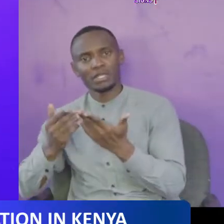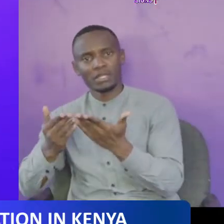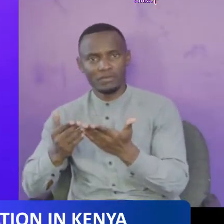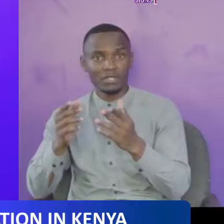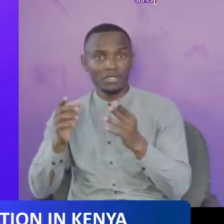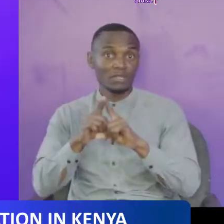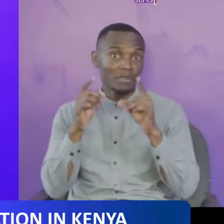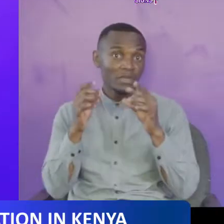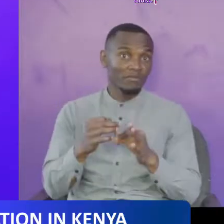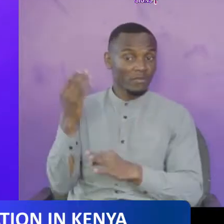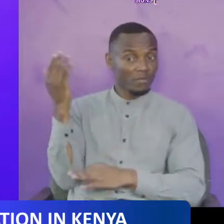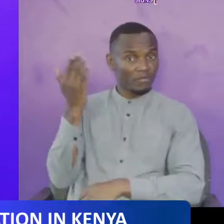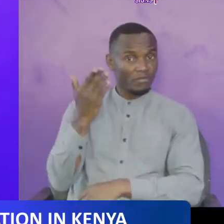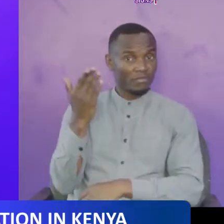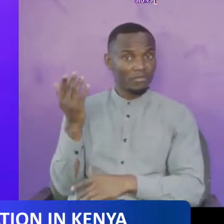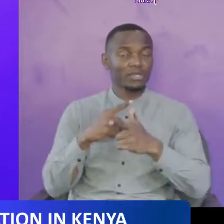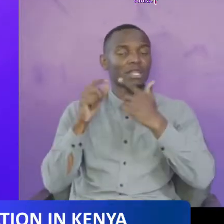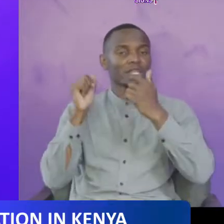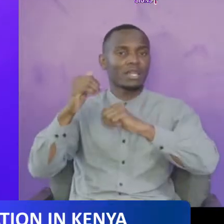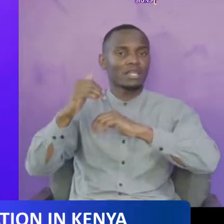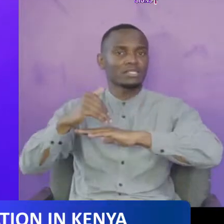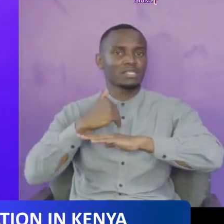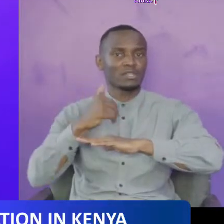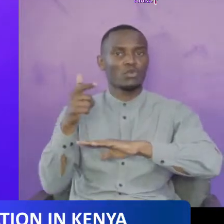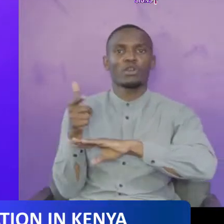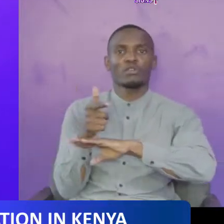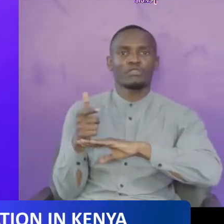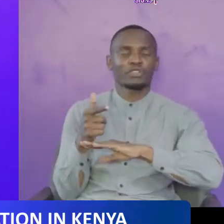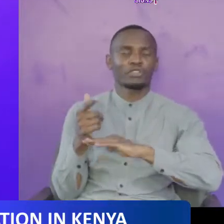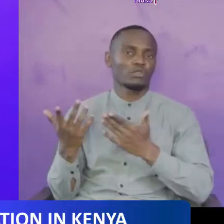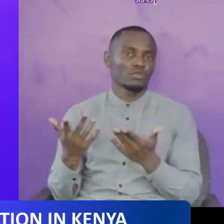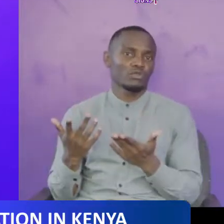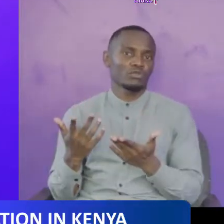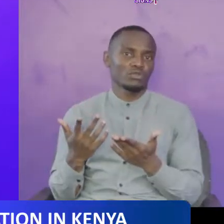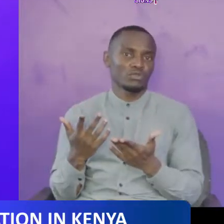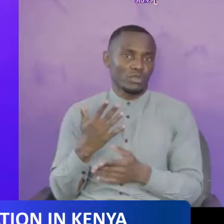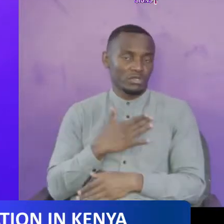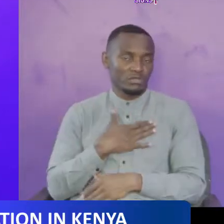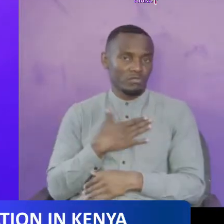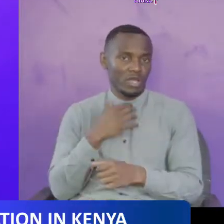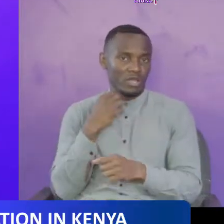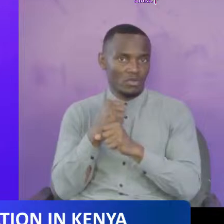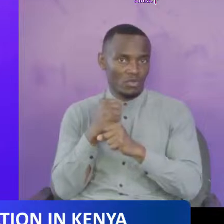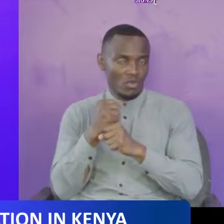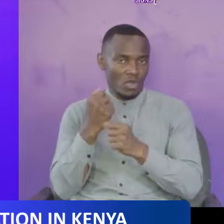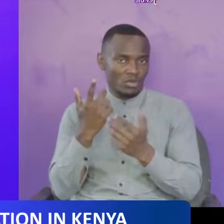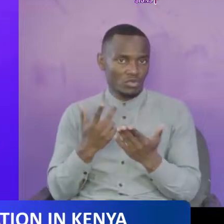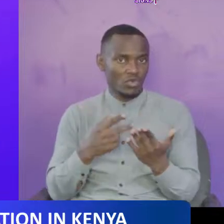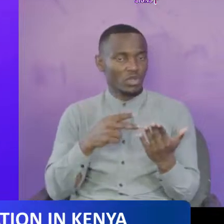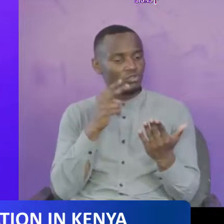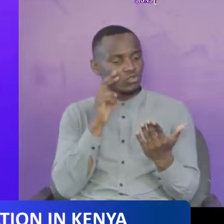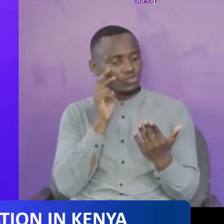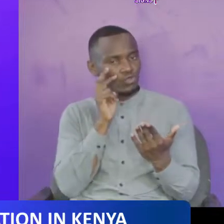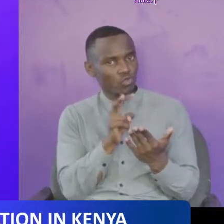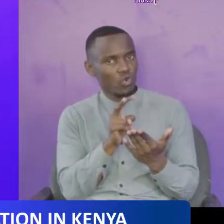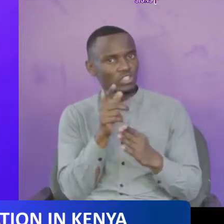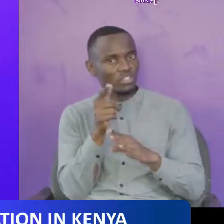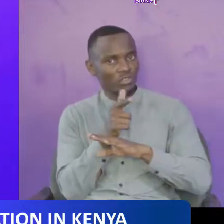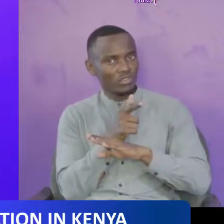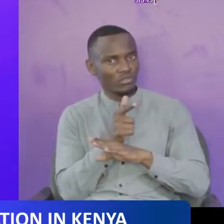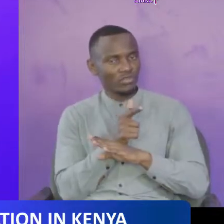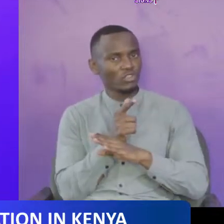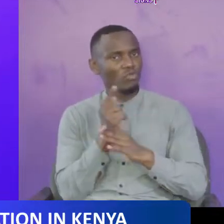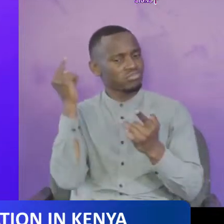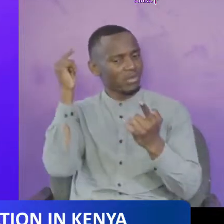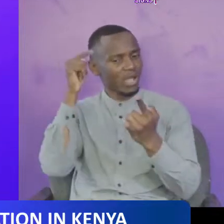send your videos. Everybody sends your videos. So it's my task to go through those videos right up to the midnight hour to make